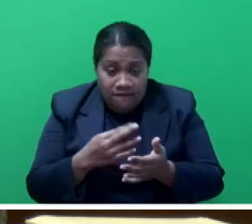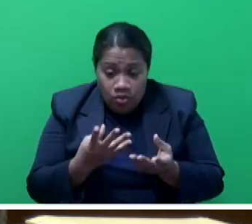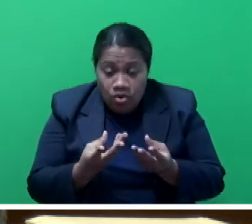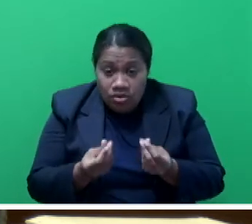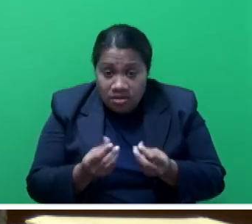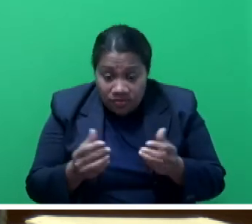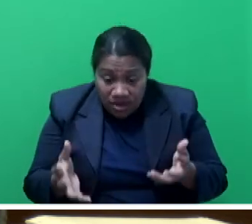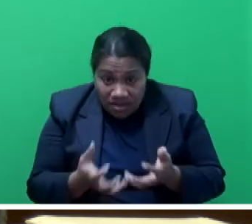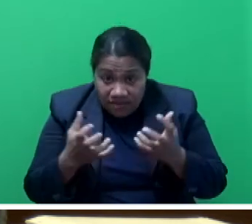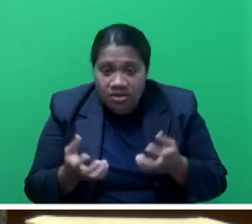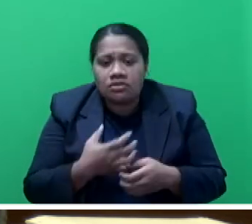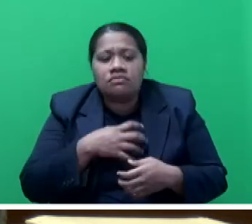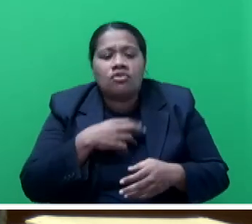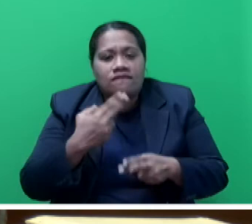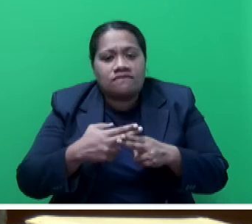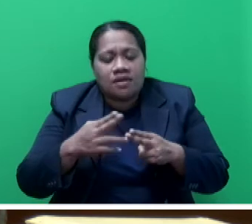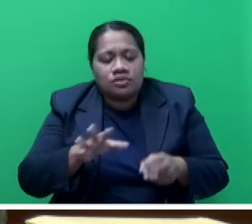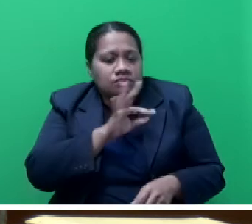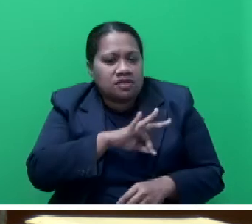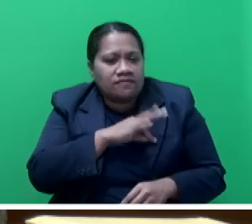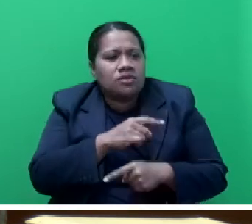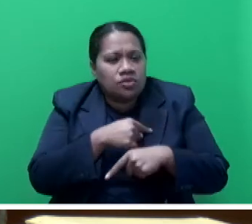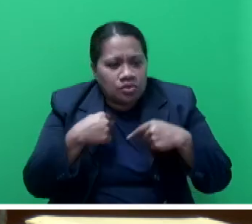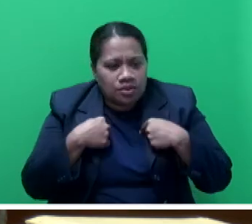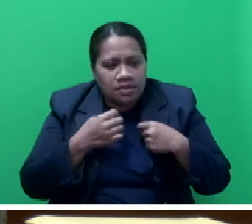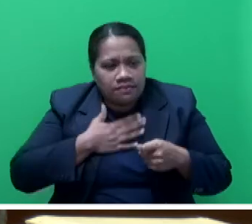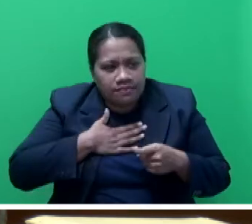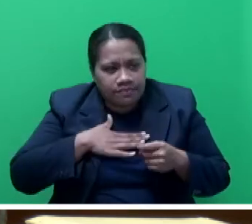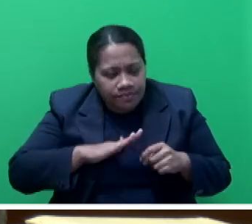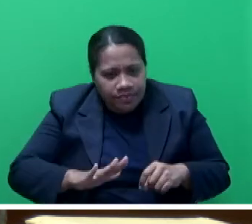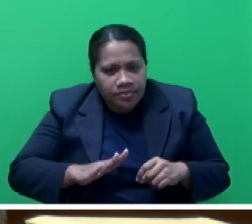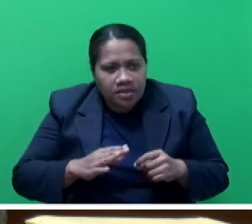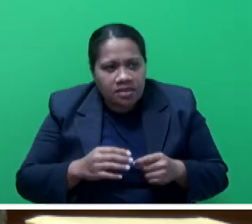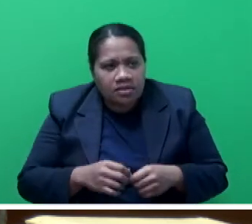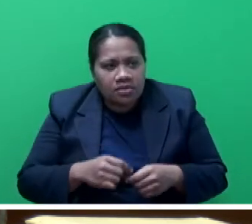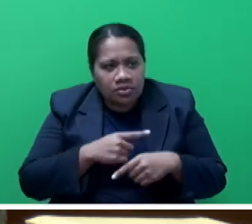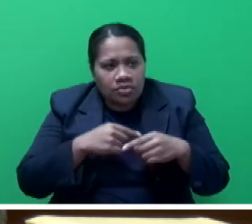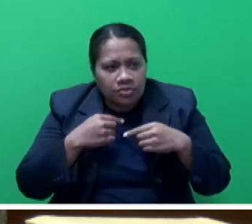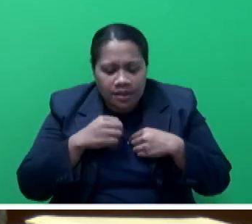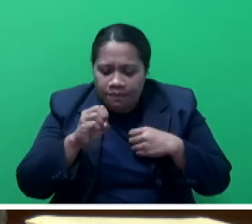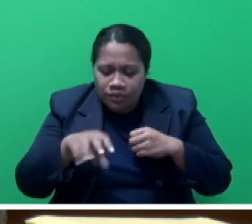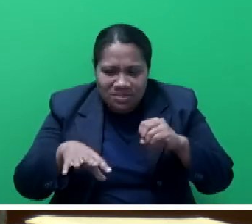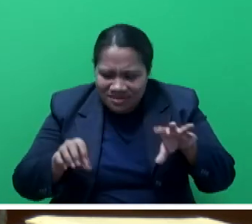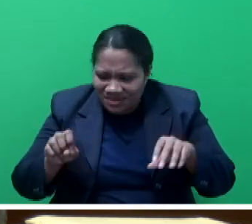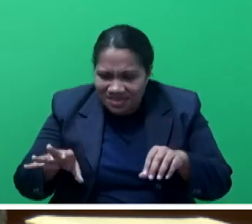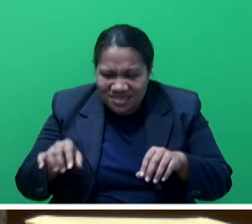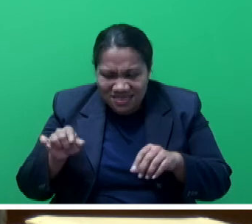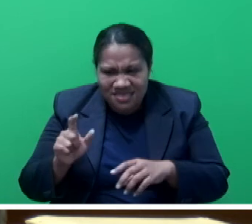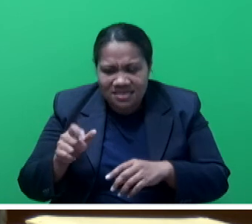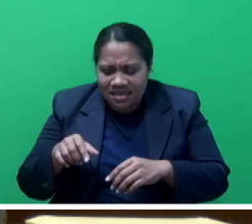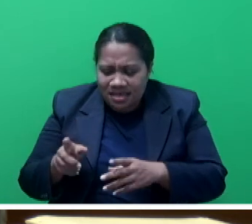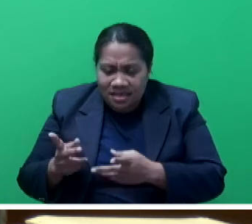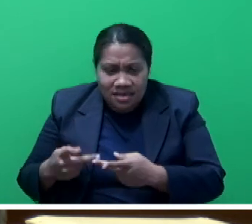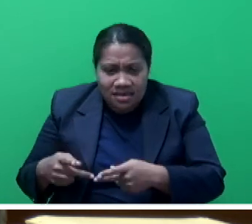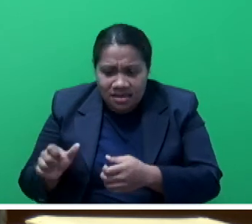program, more farmers will benefit. We want to, we're putting caps in areas so that all farms from